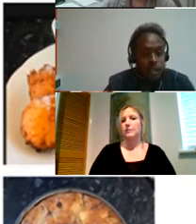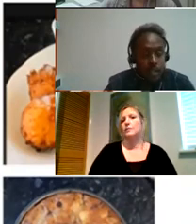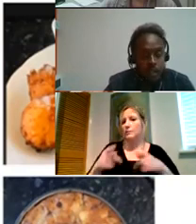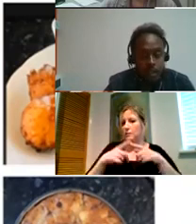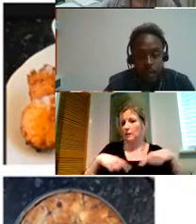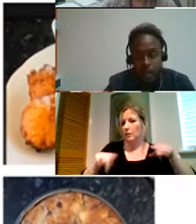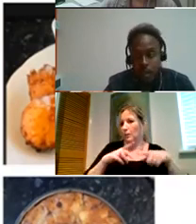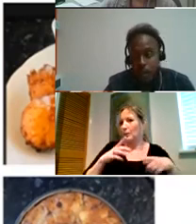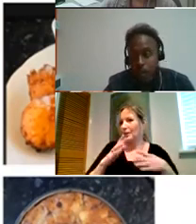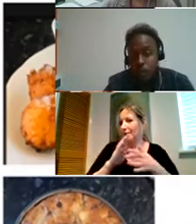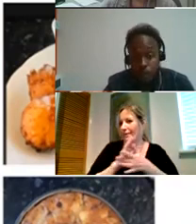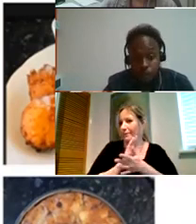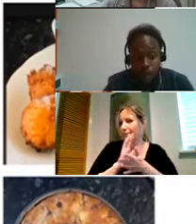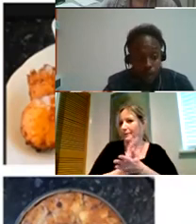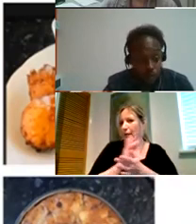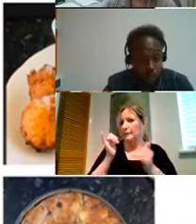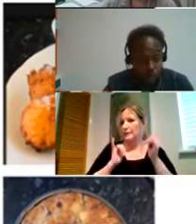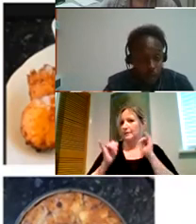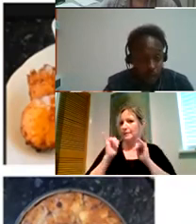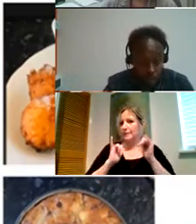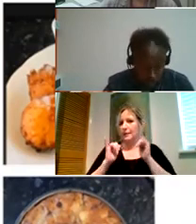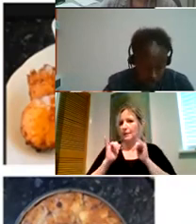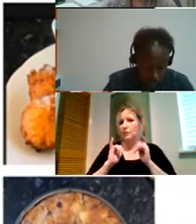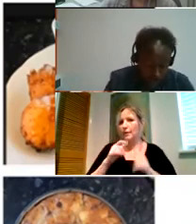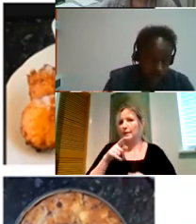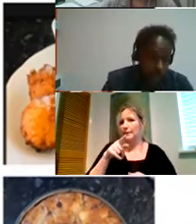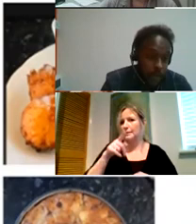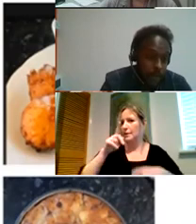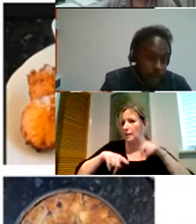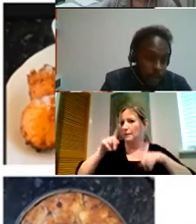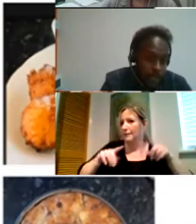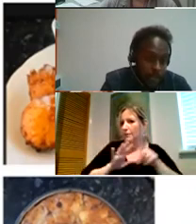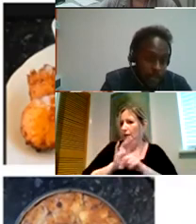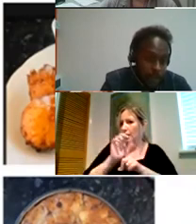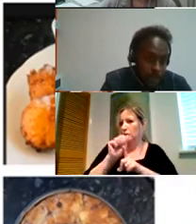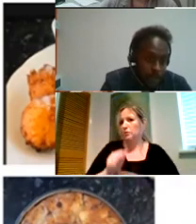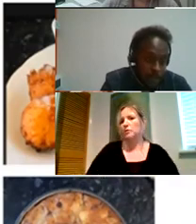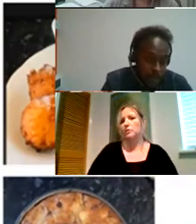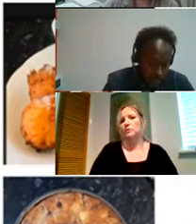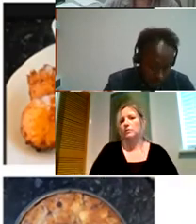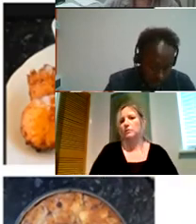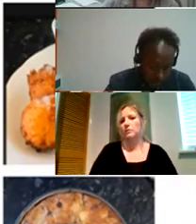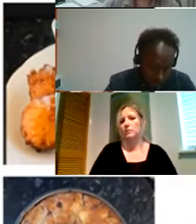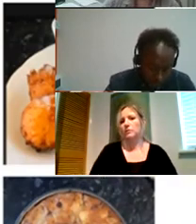and share our students' cultural heritage. And